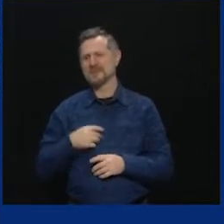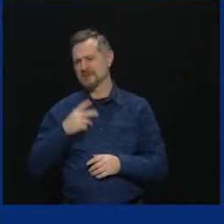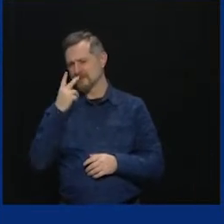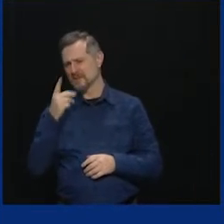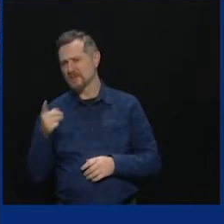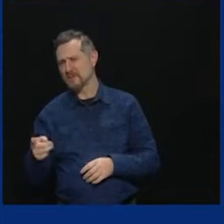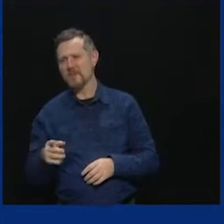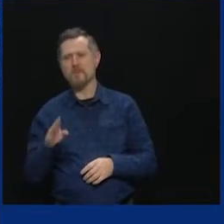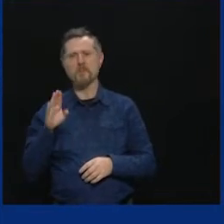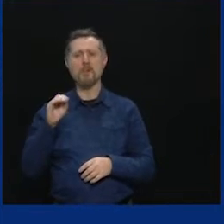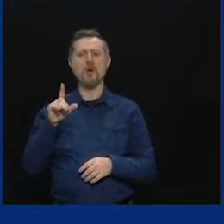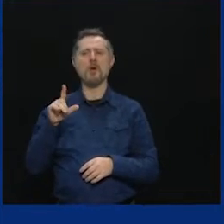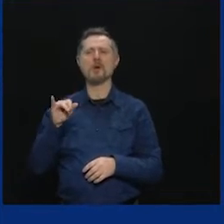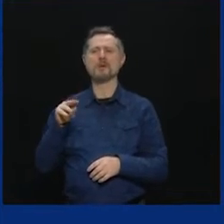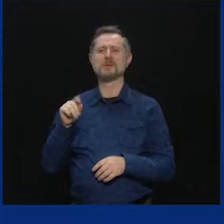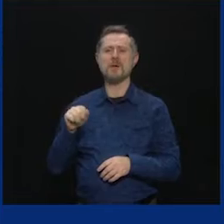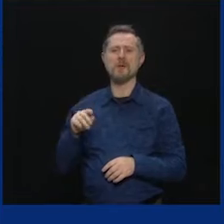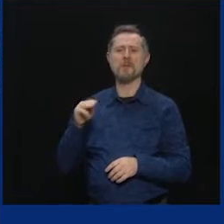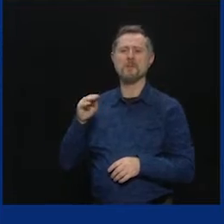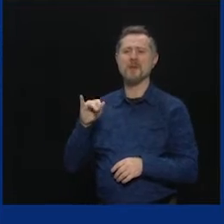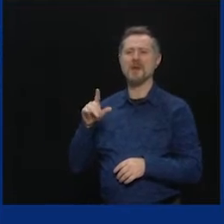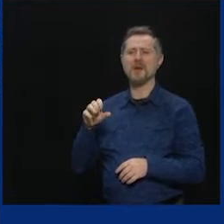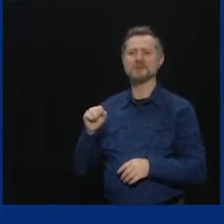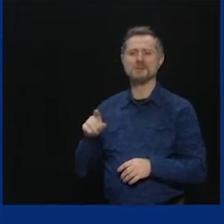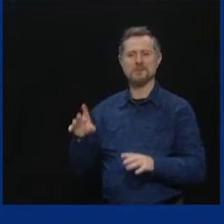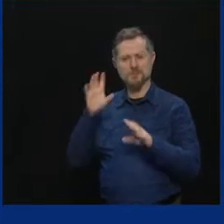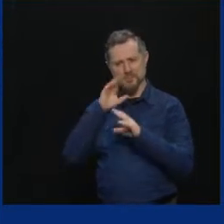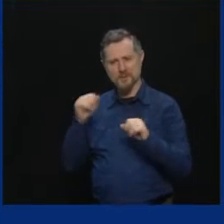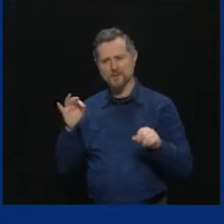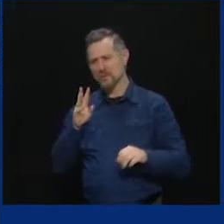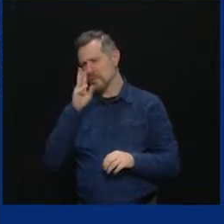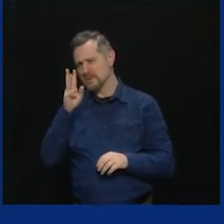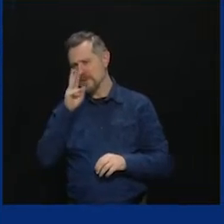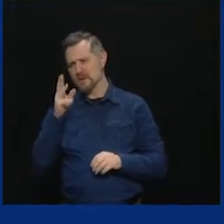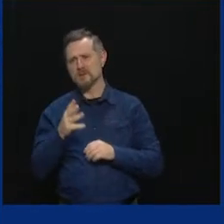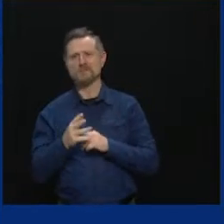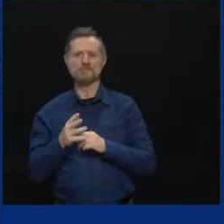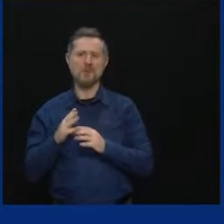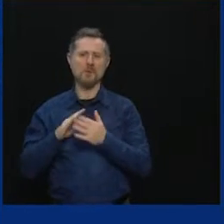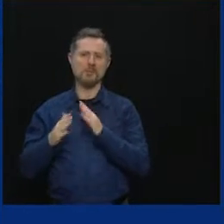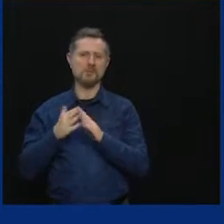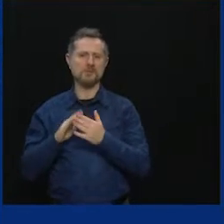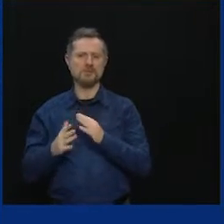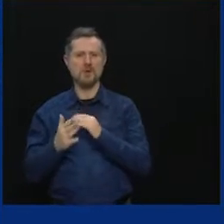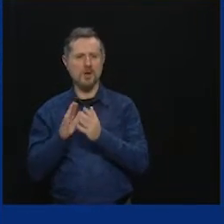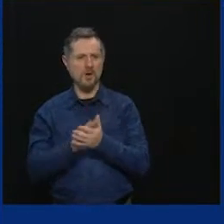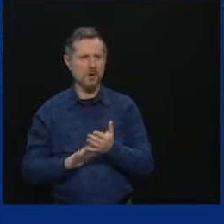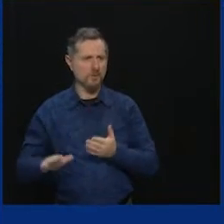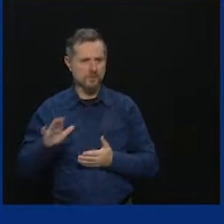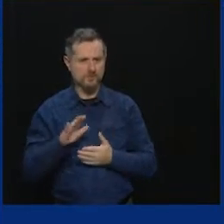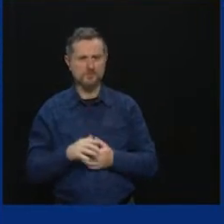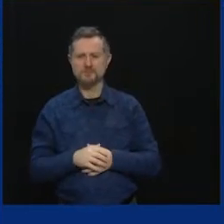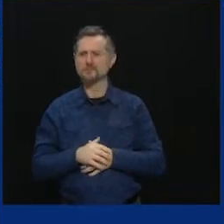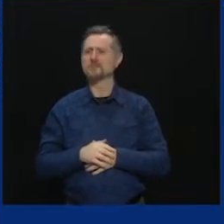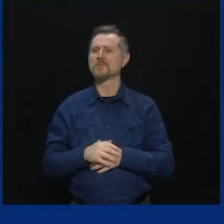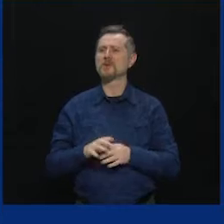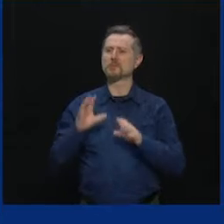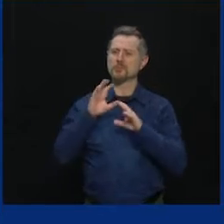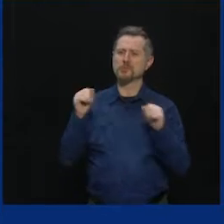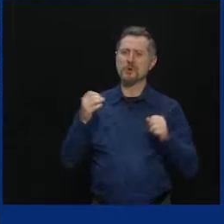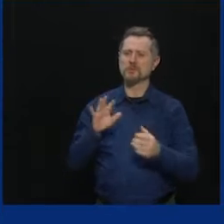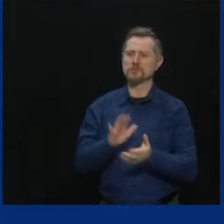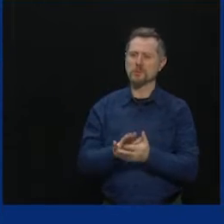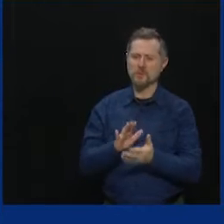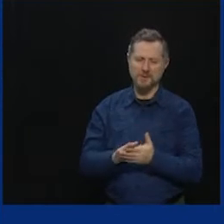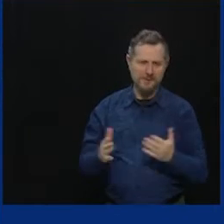the president of Westchester Community College when we talk about education, and I think our superintendent of schools here, Mount Vernon, is here